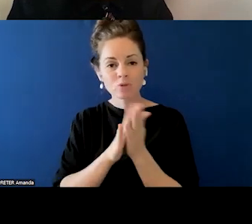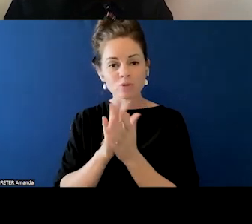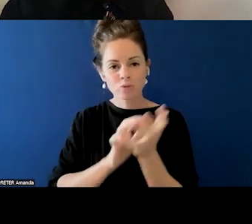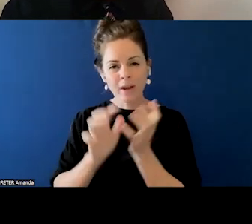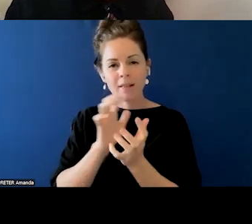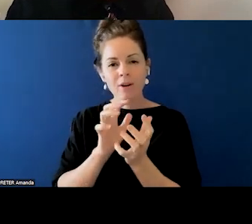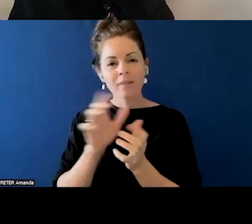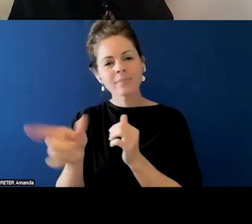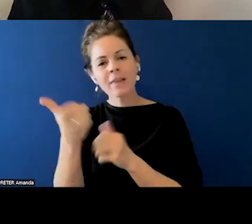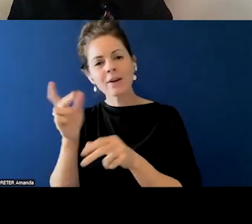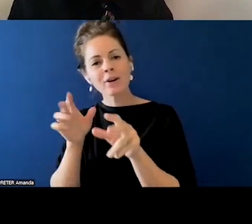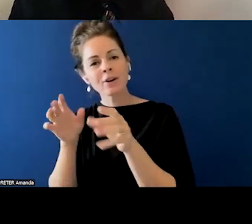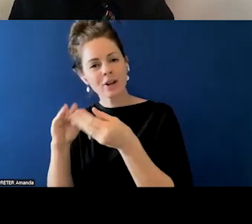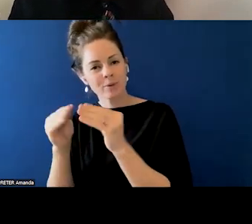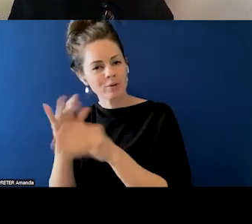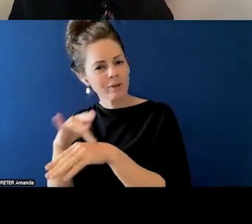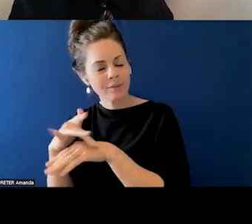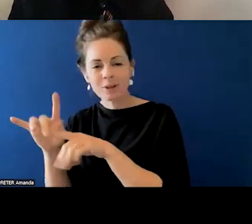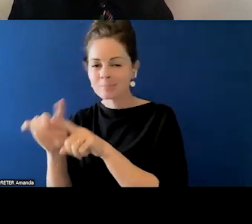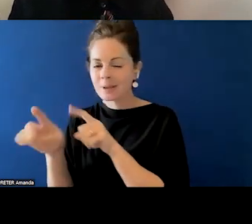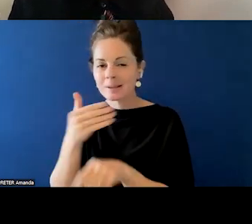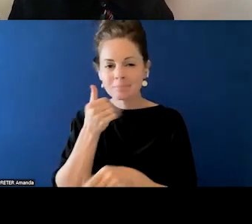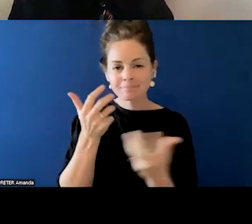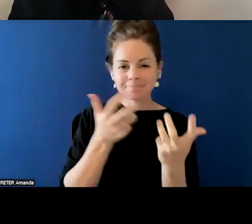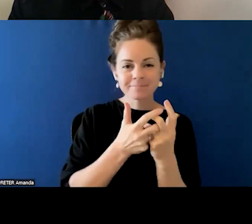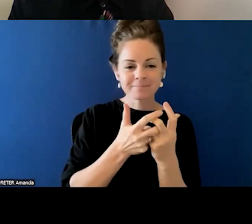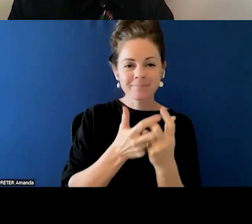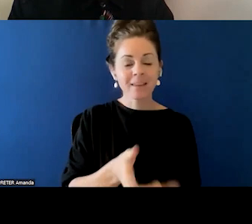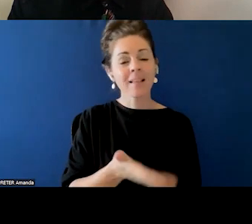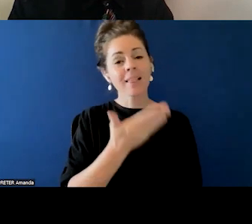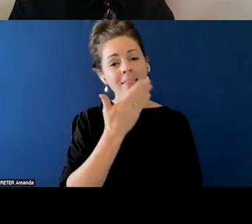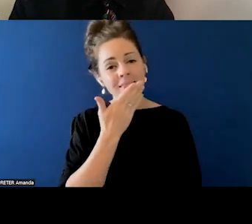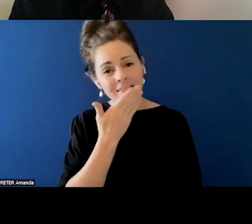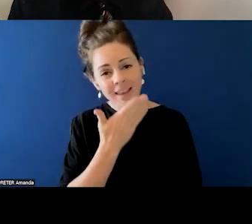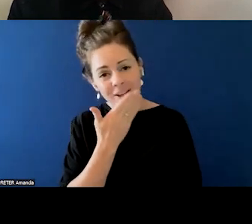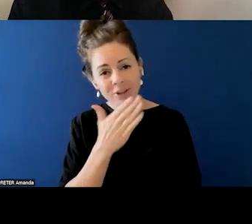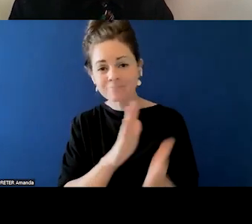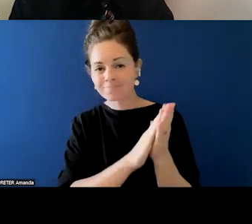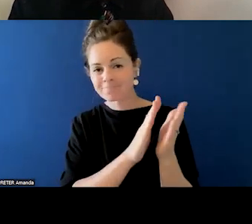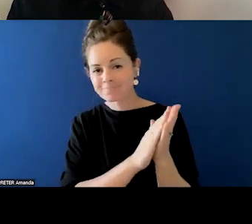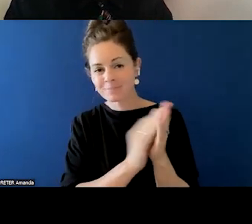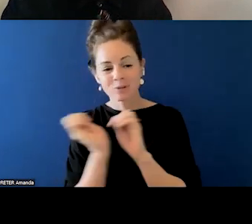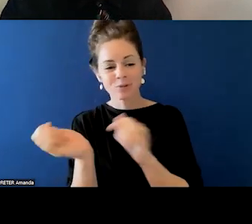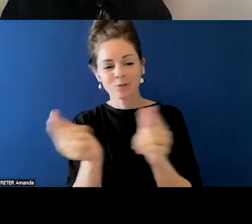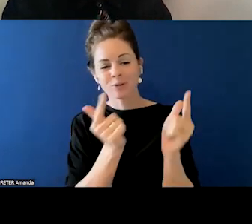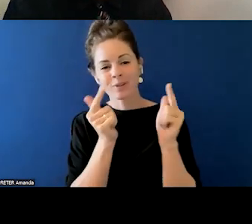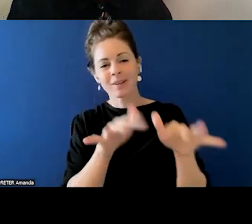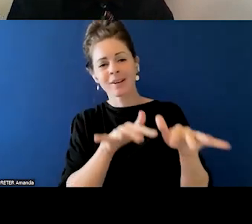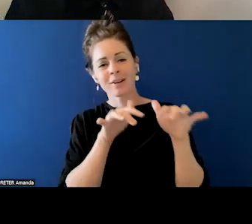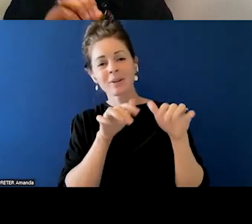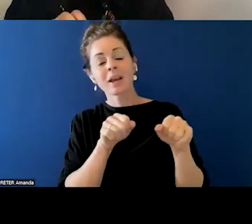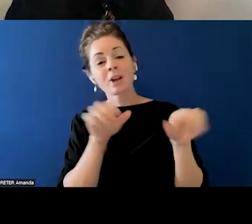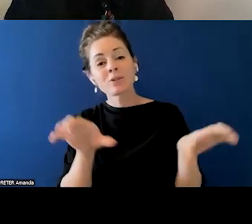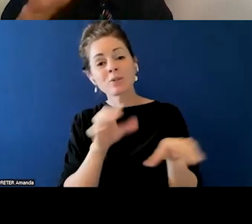described. So sharp audience. I wish I could say other than thank you and kudos to everybody in the audience that we could do something